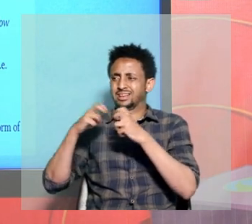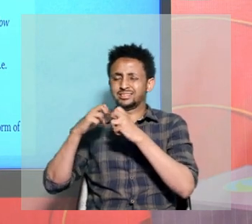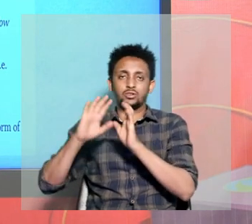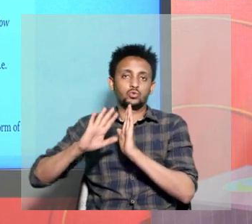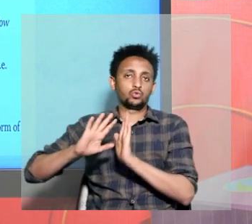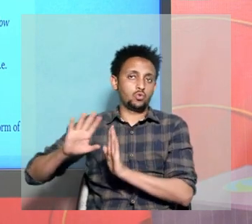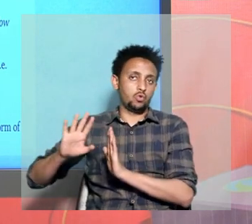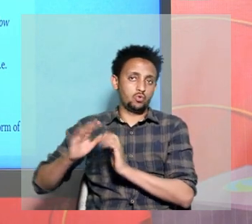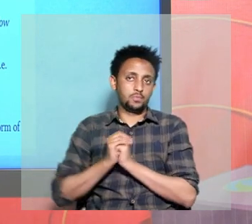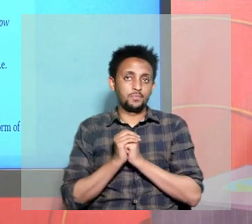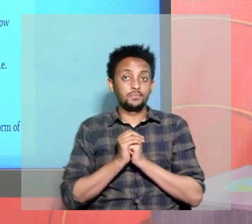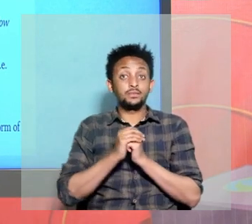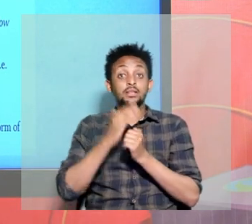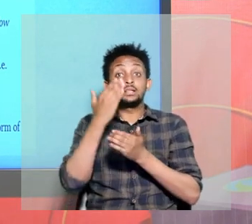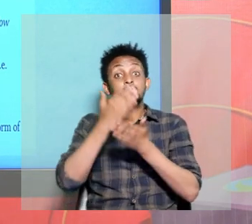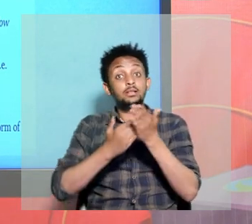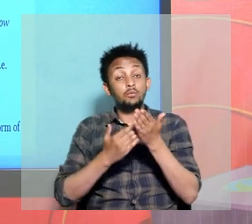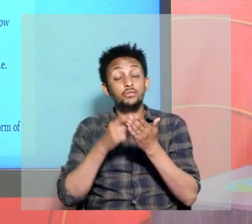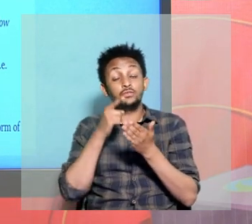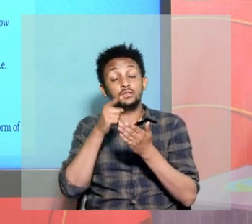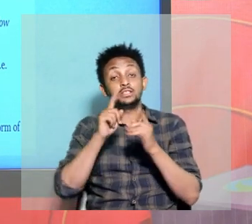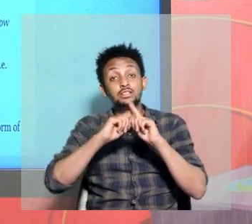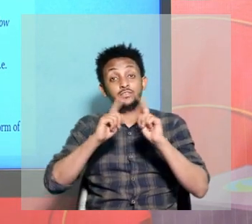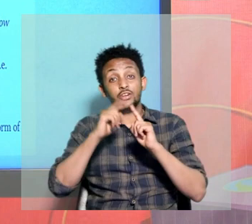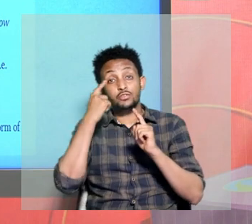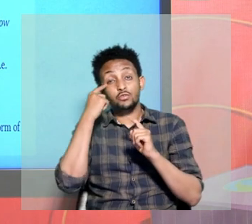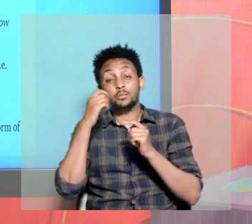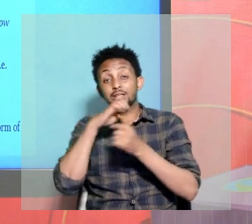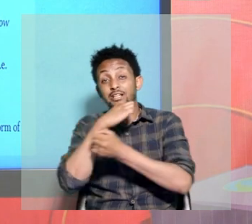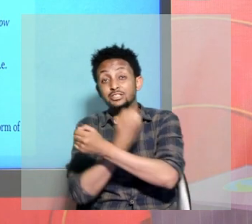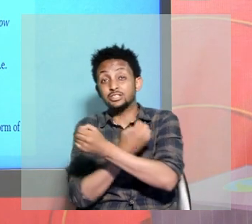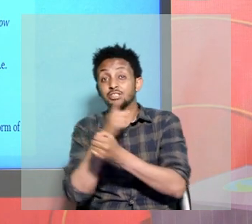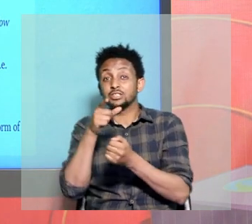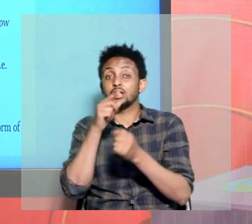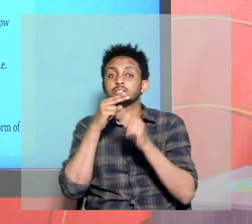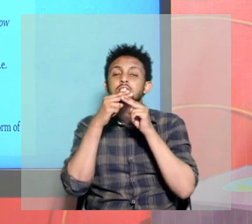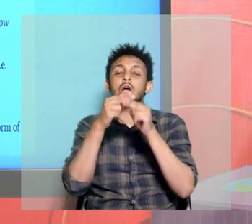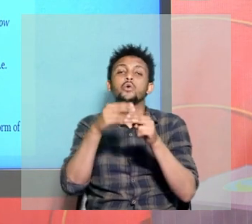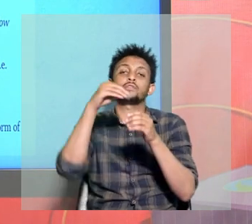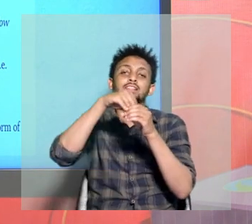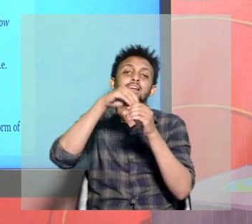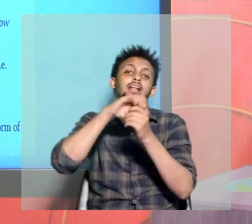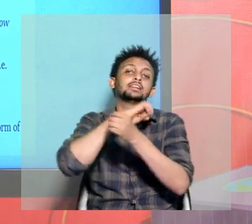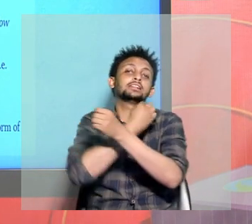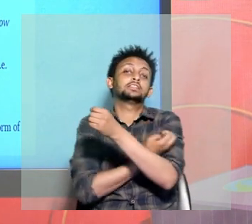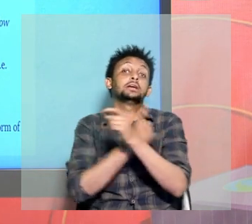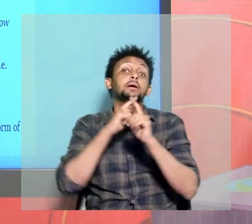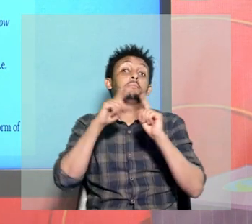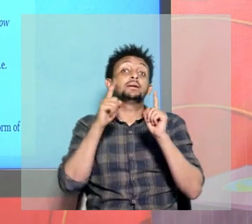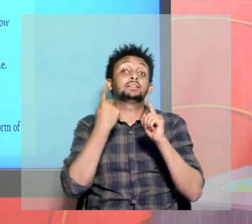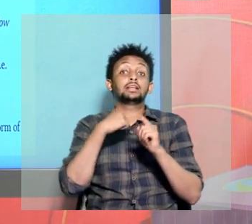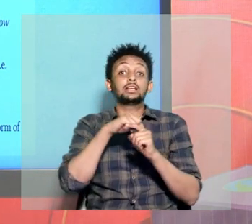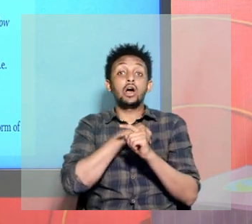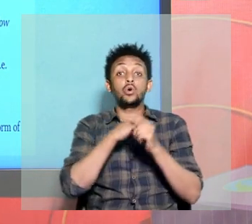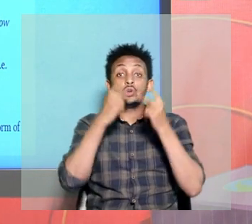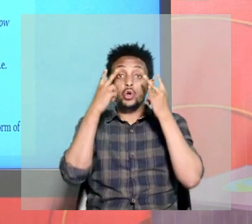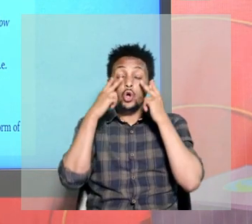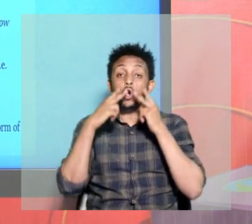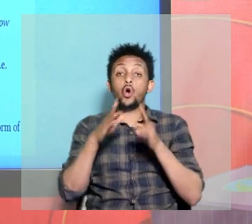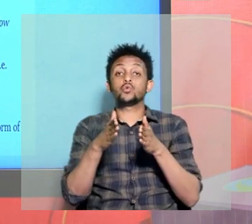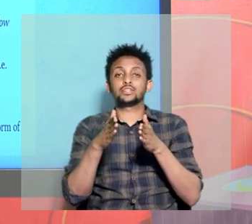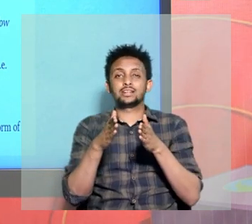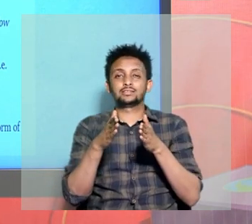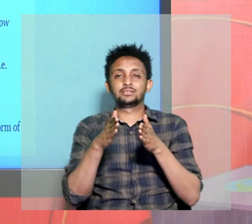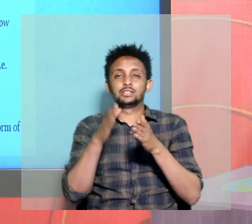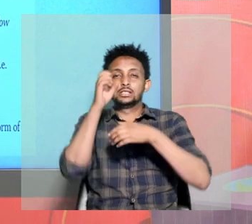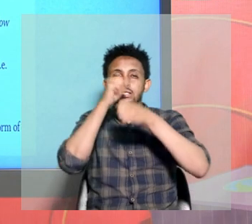So the sum total of these different forms of energy is known to be internal energy, but on our concern